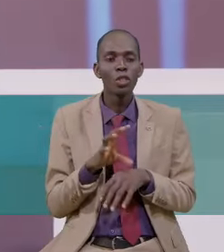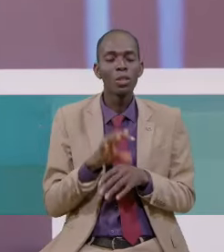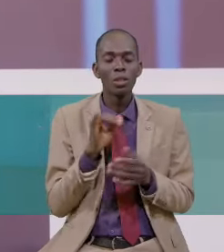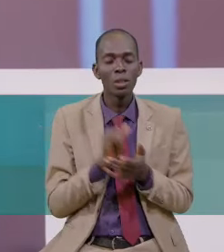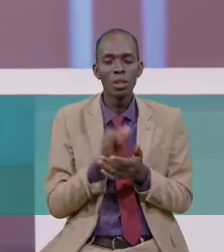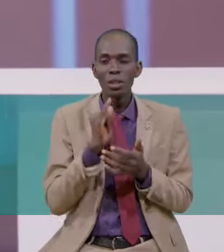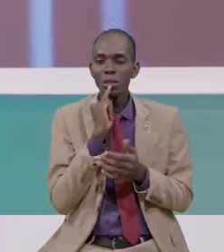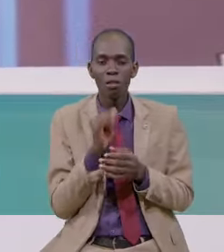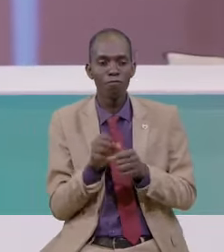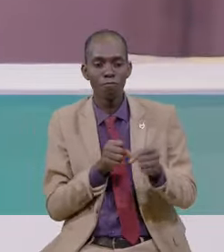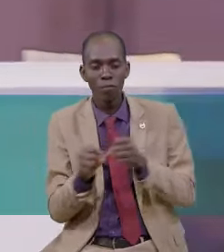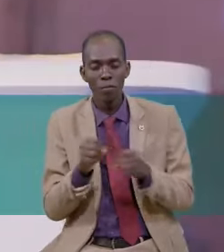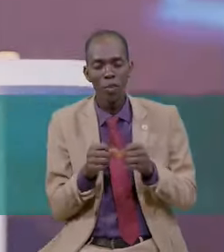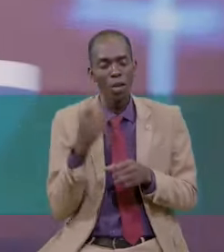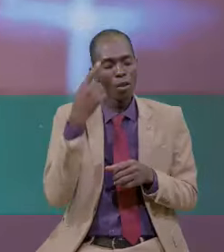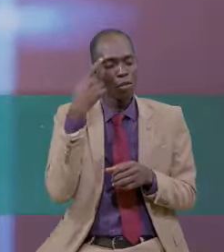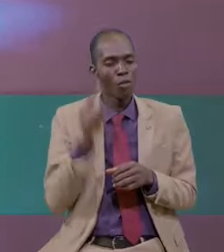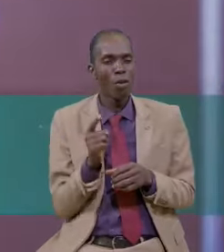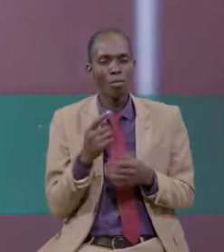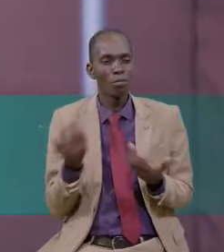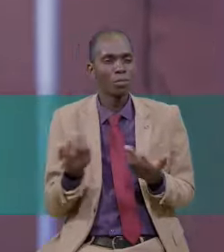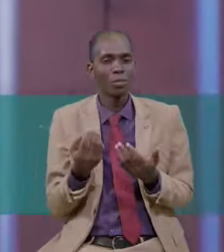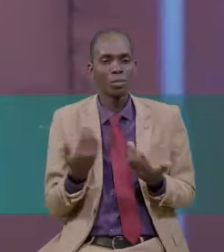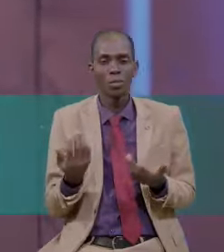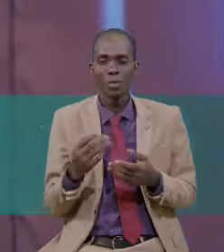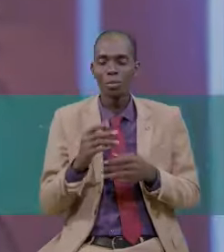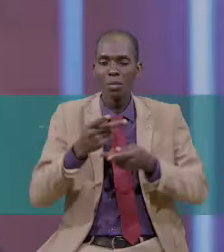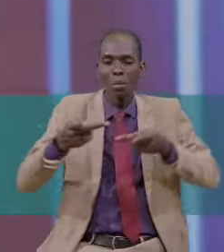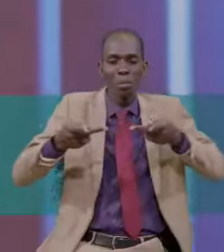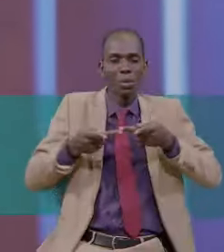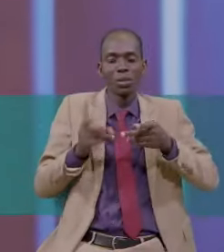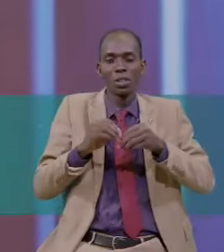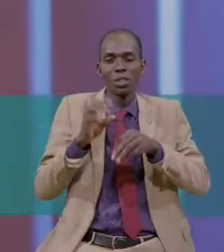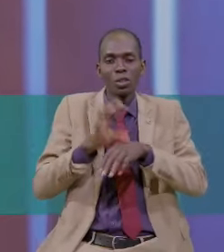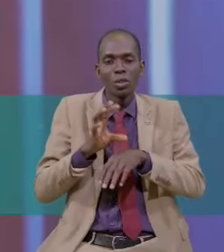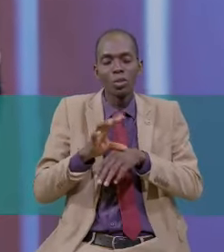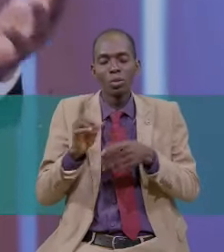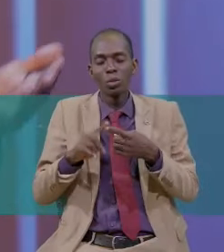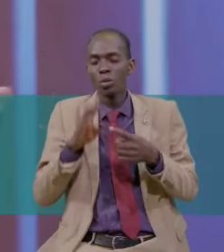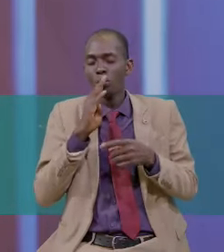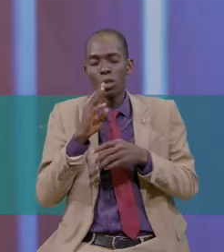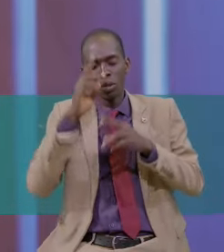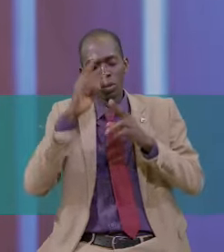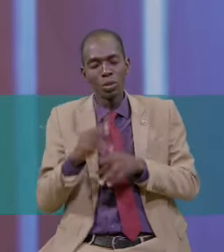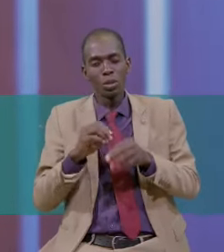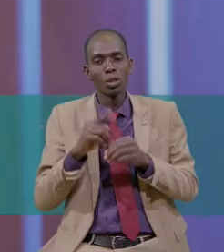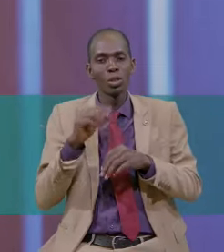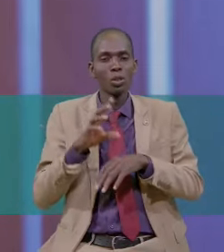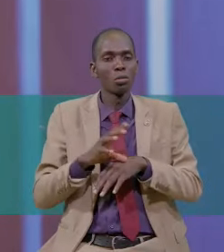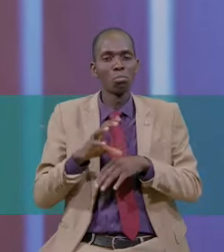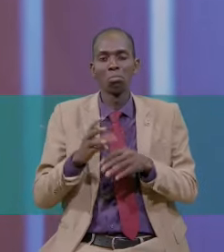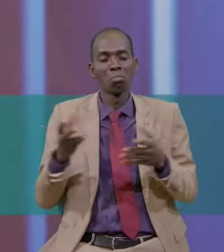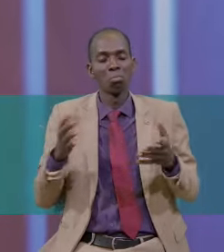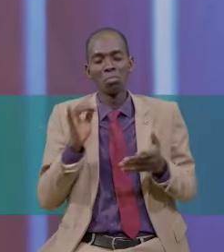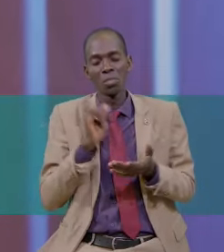church. A church where the ministers are going behind the curtain,